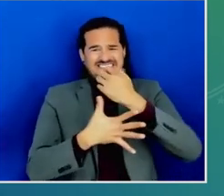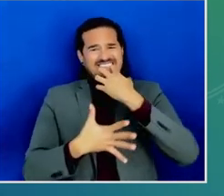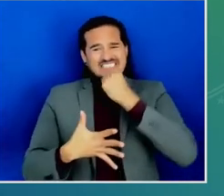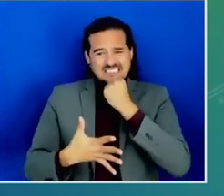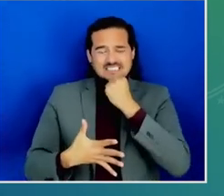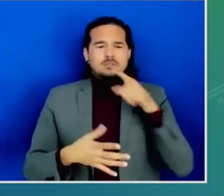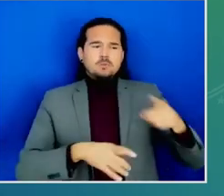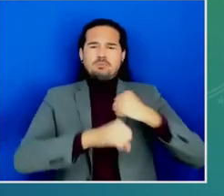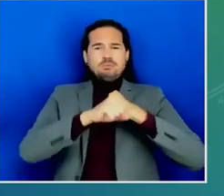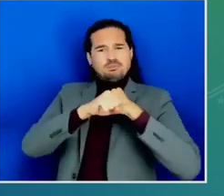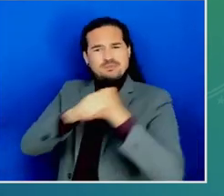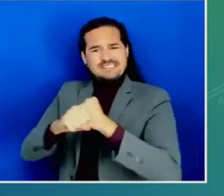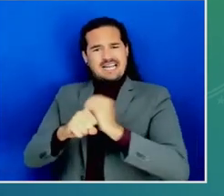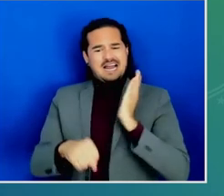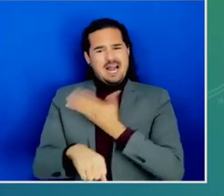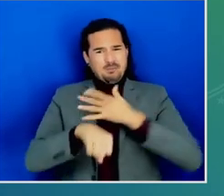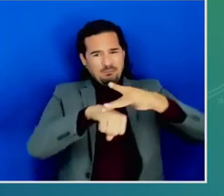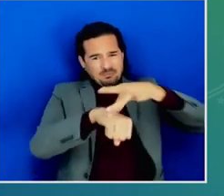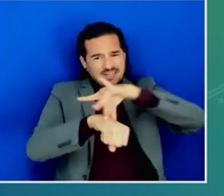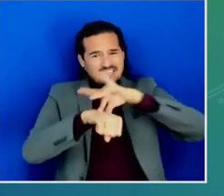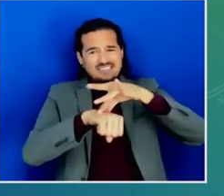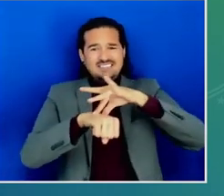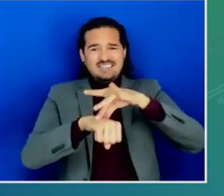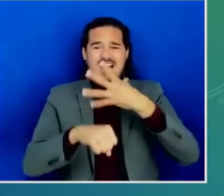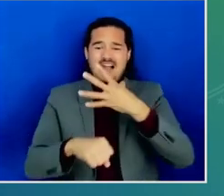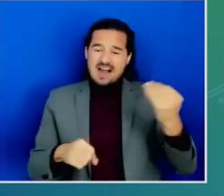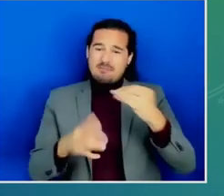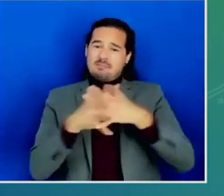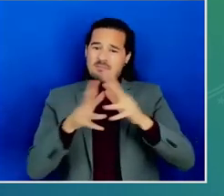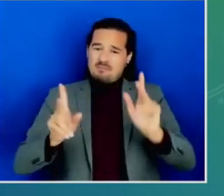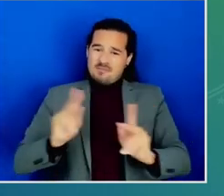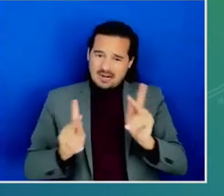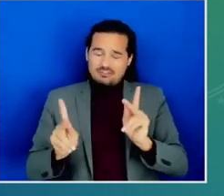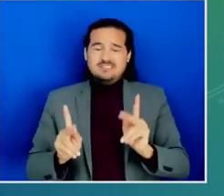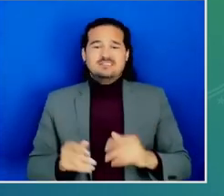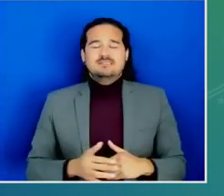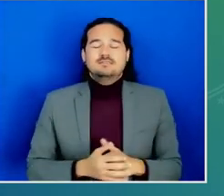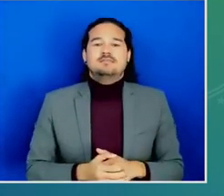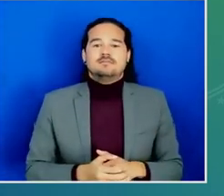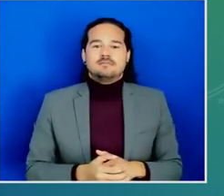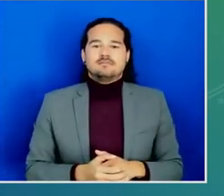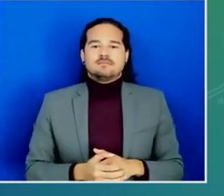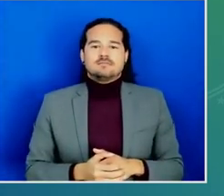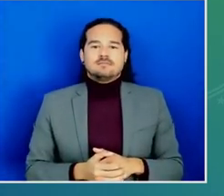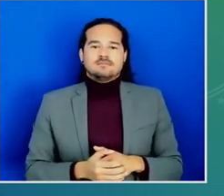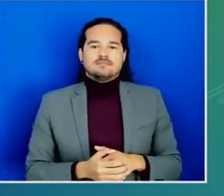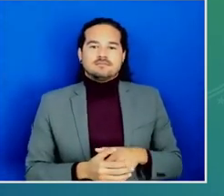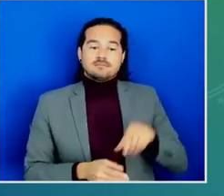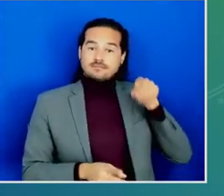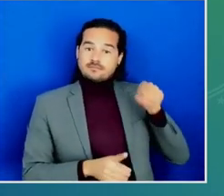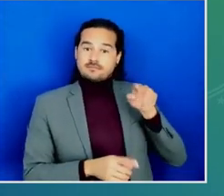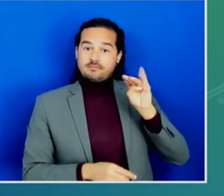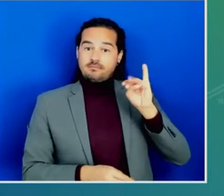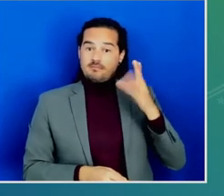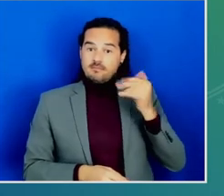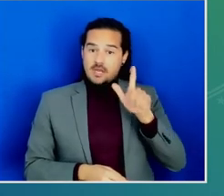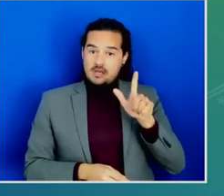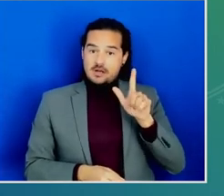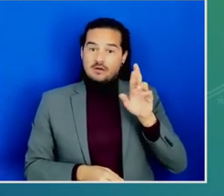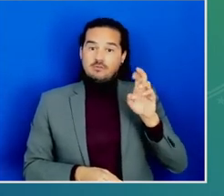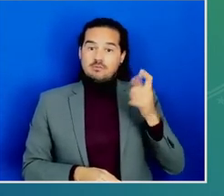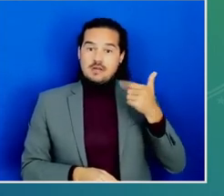planet, protects our lives, and strengthens our economy for all Americans. And to chair the Council on